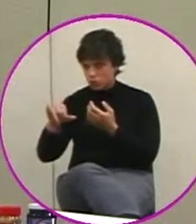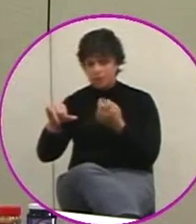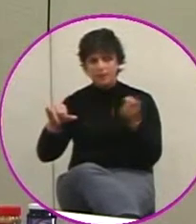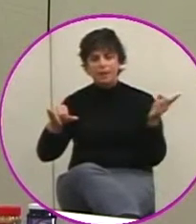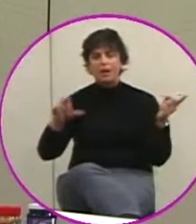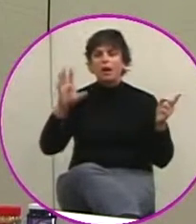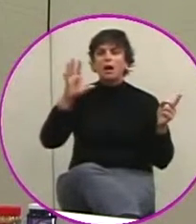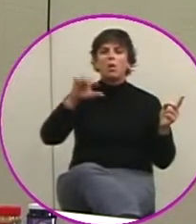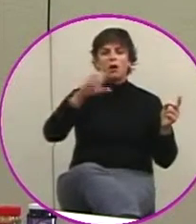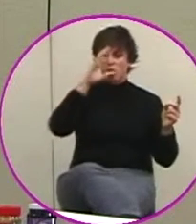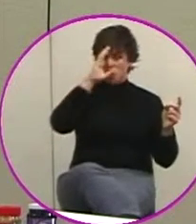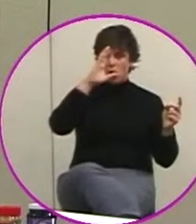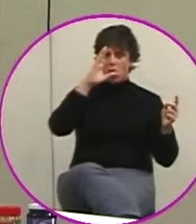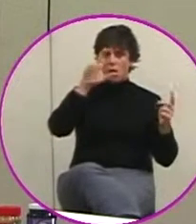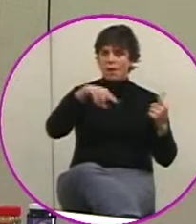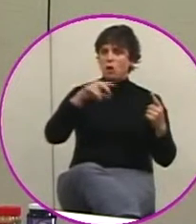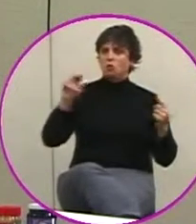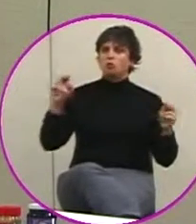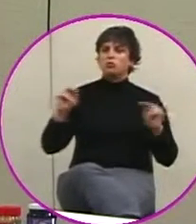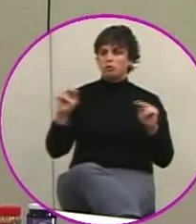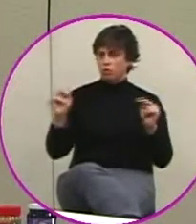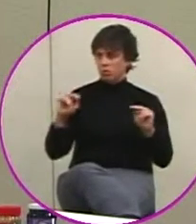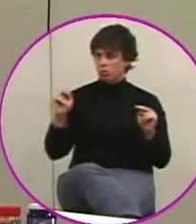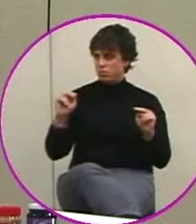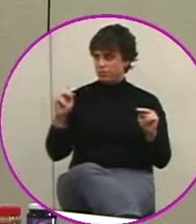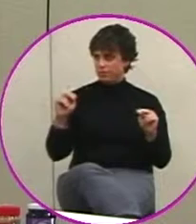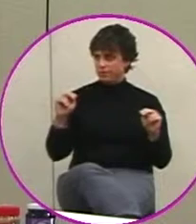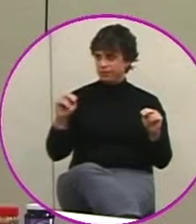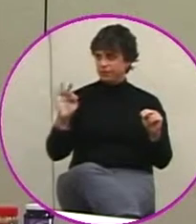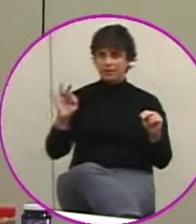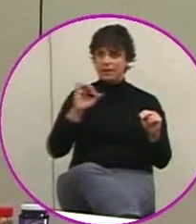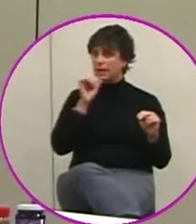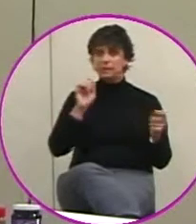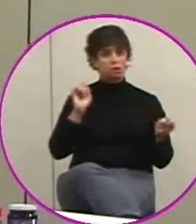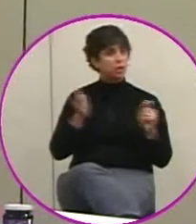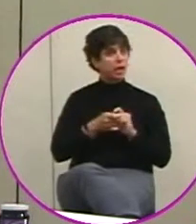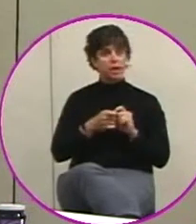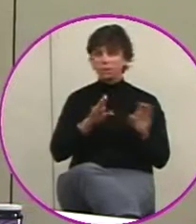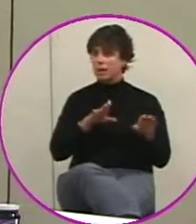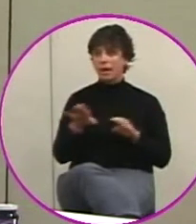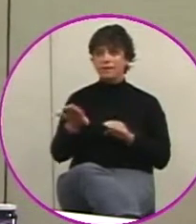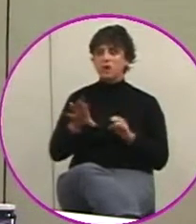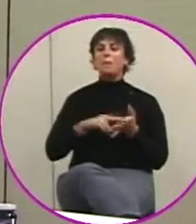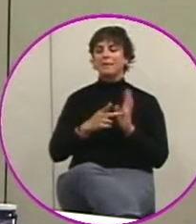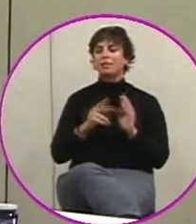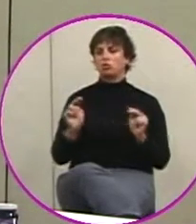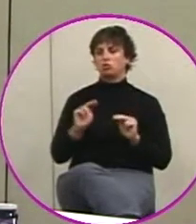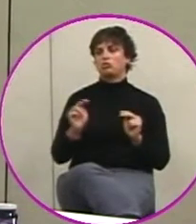to know about neutral in the sense that if it doesn't change behavior, it was neutral.